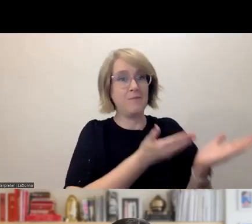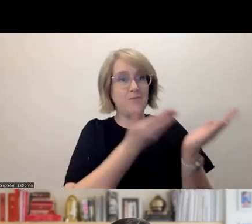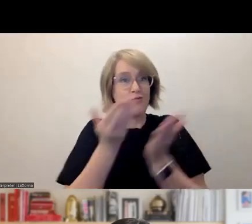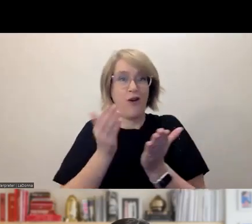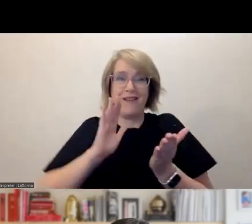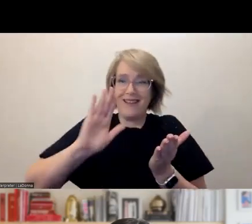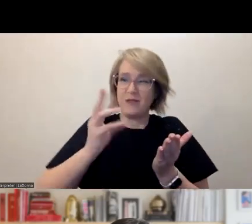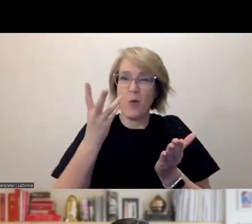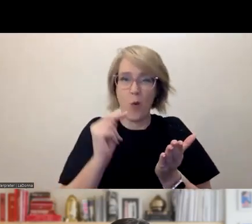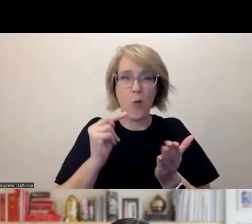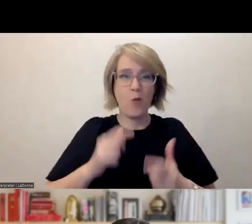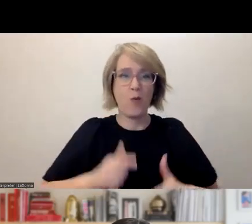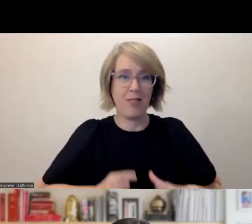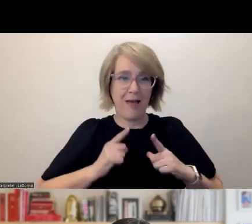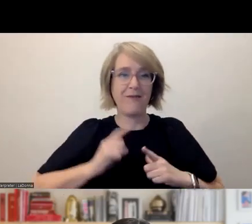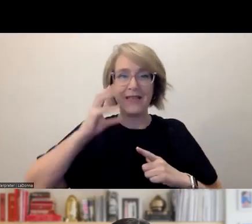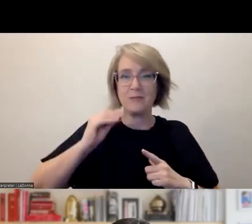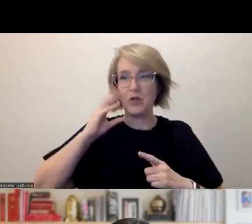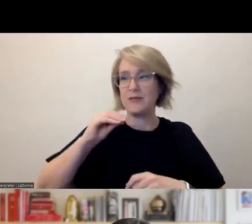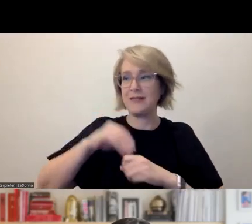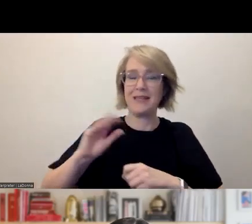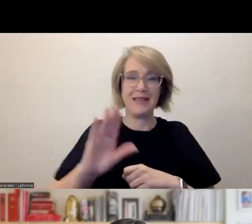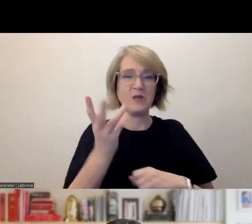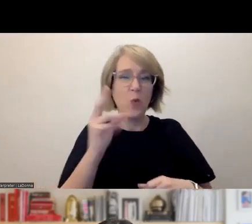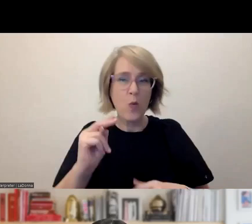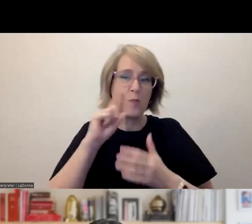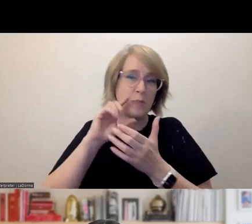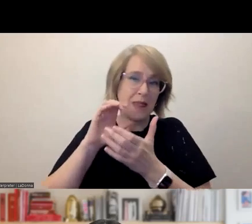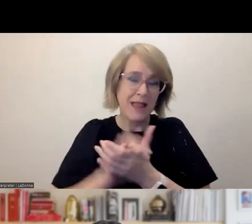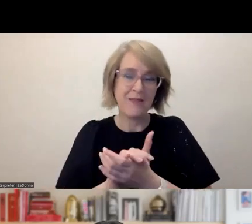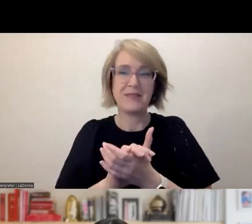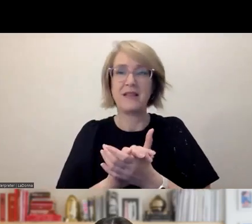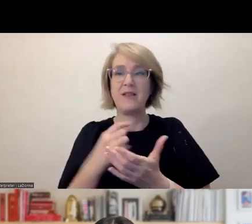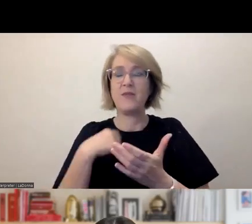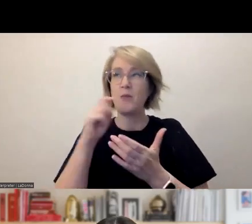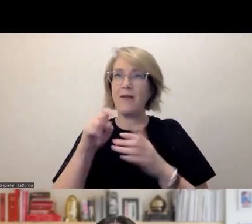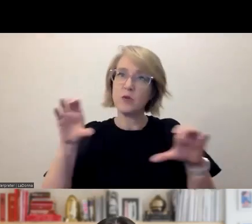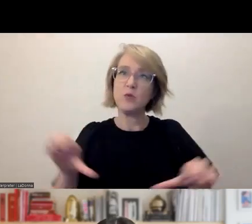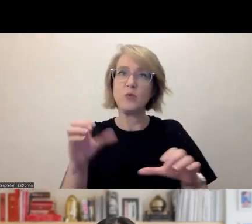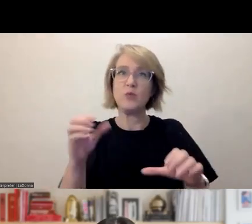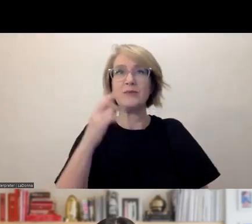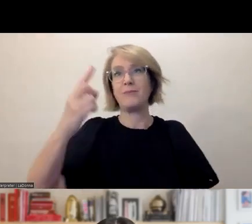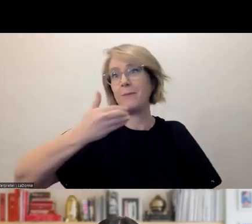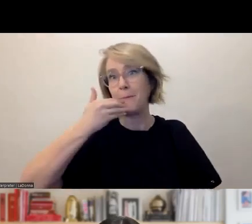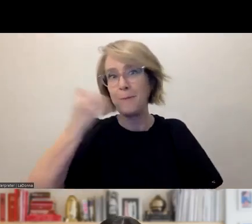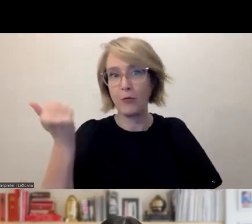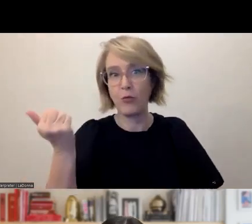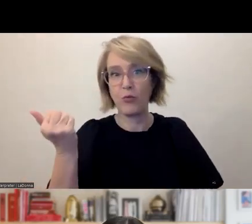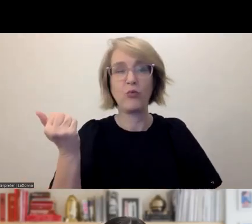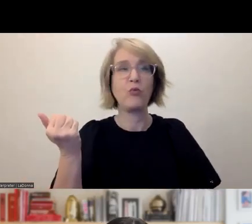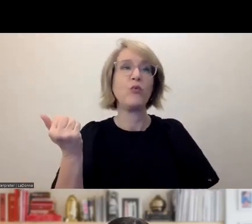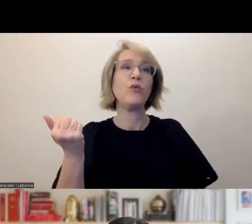experience into his own beliefs that we had to do something better. And in